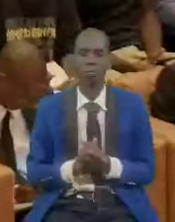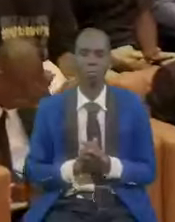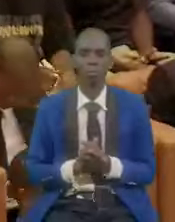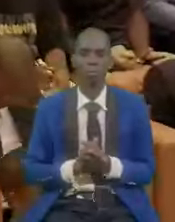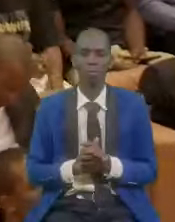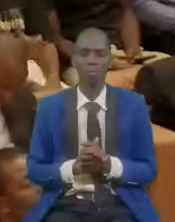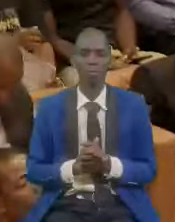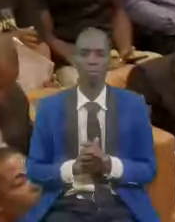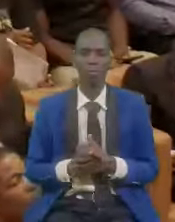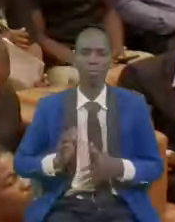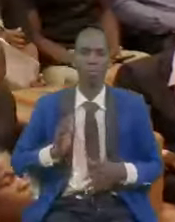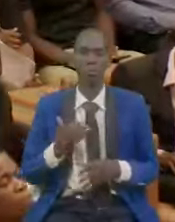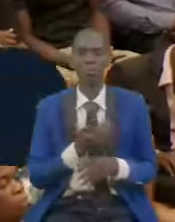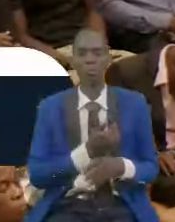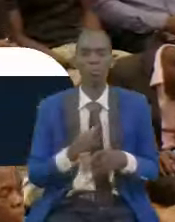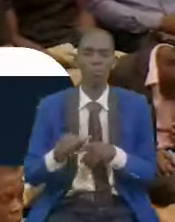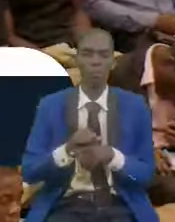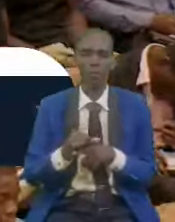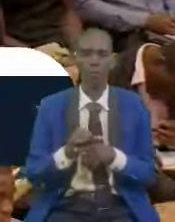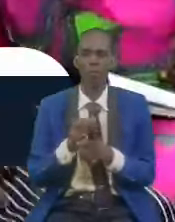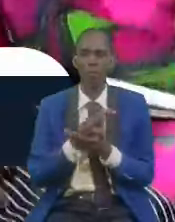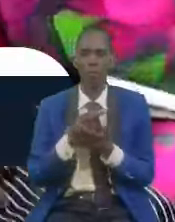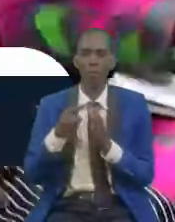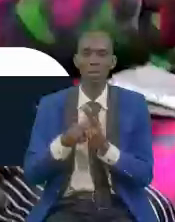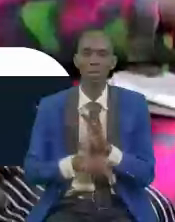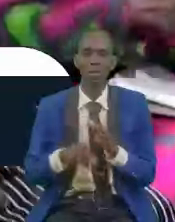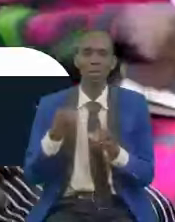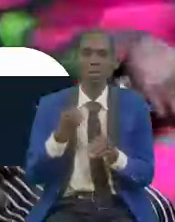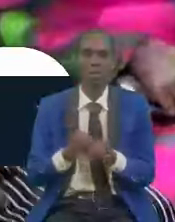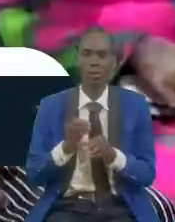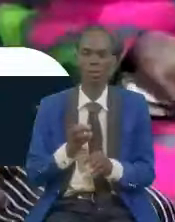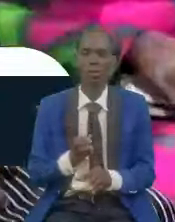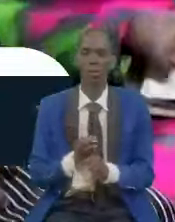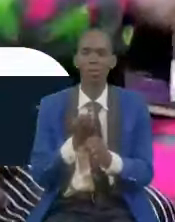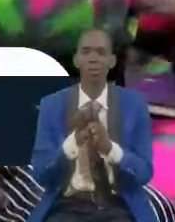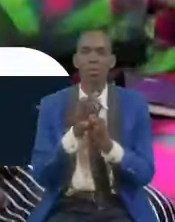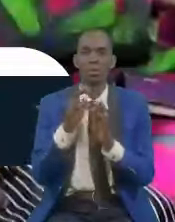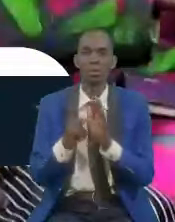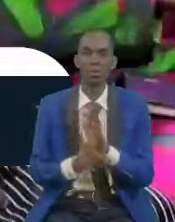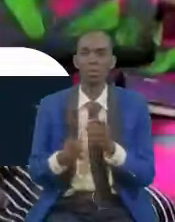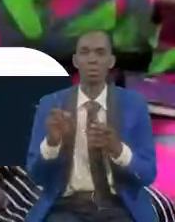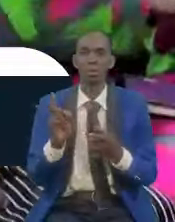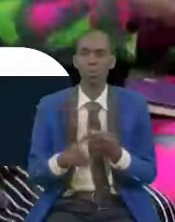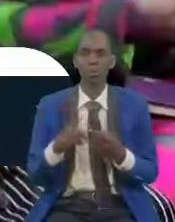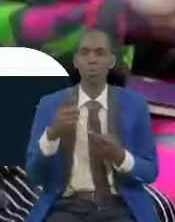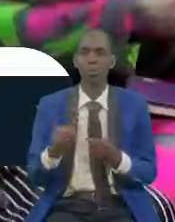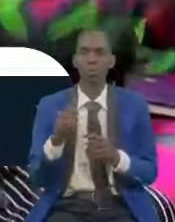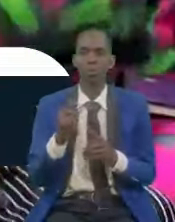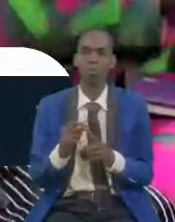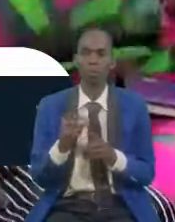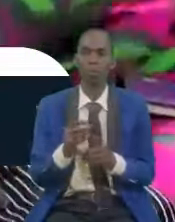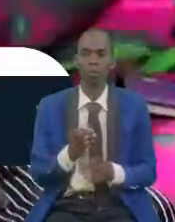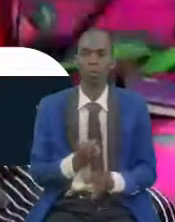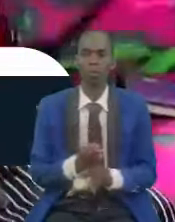our practical godliness in faithfulness to the word.